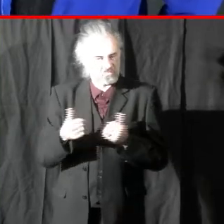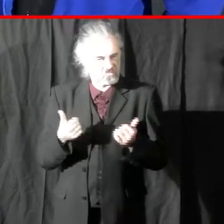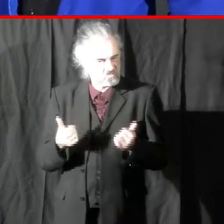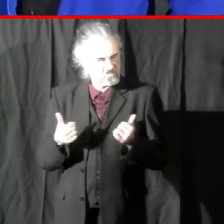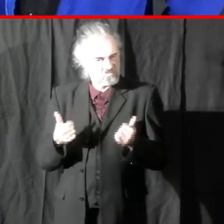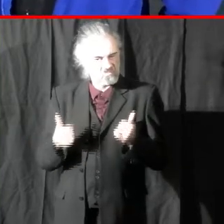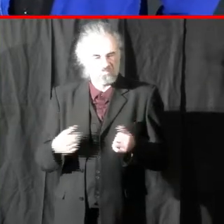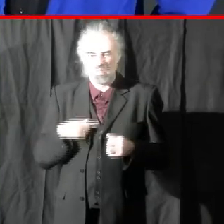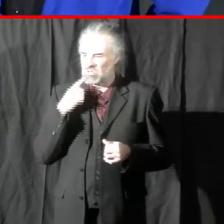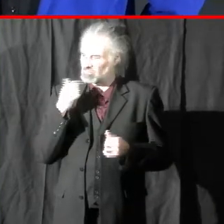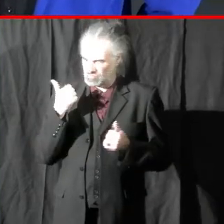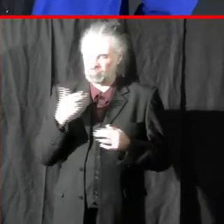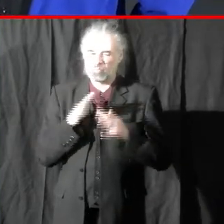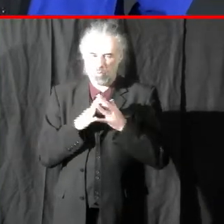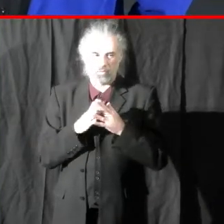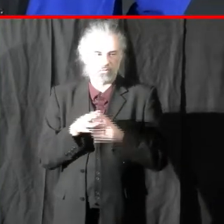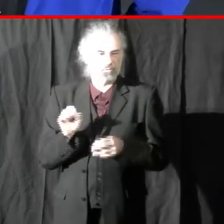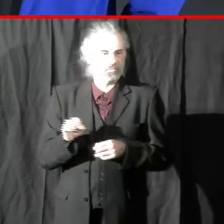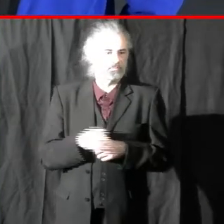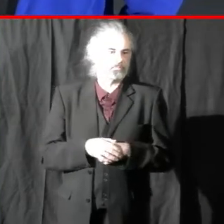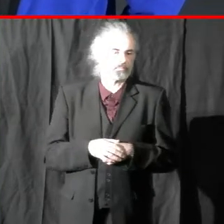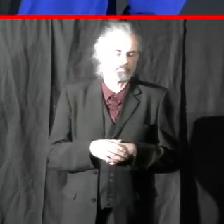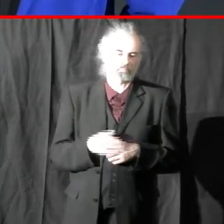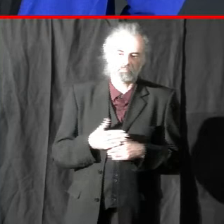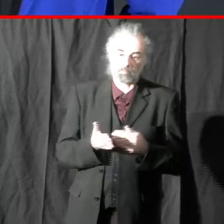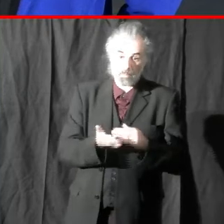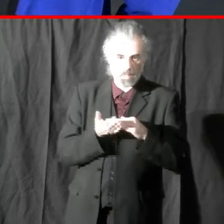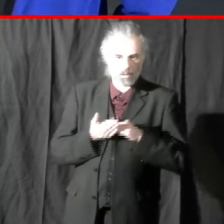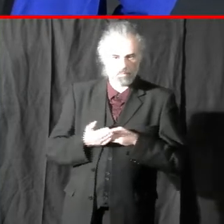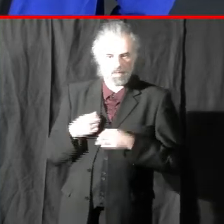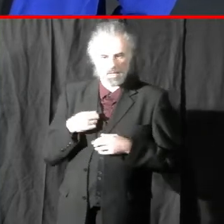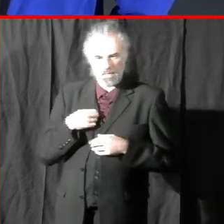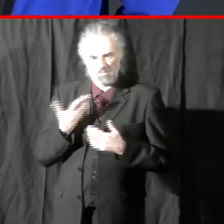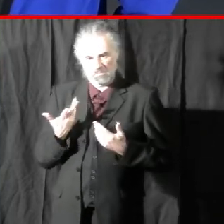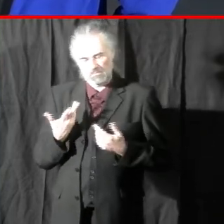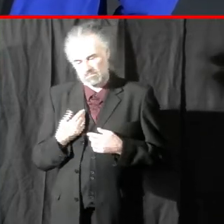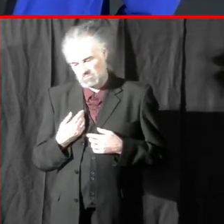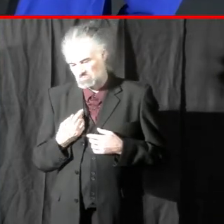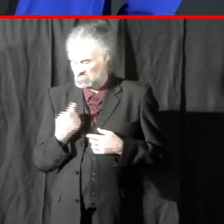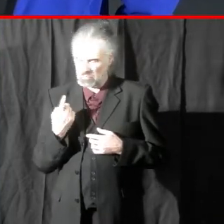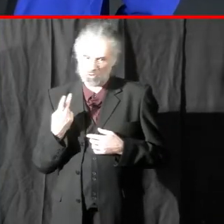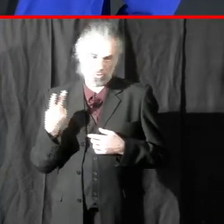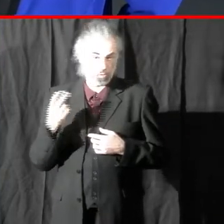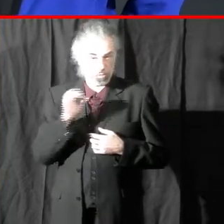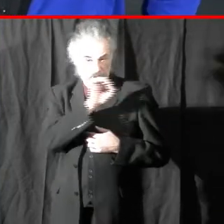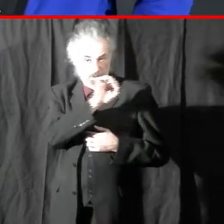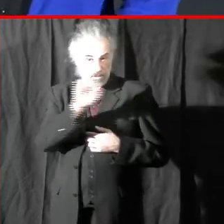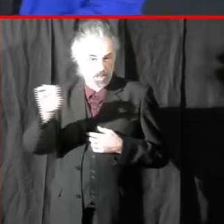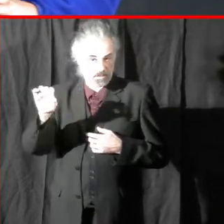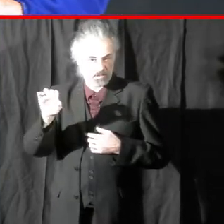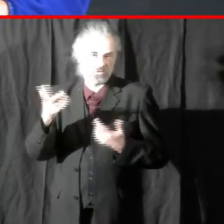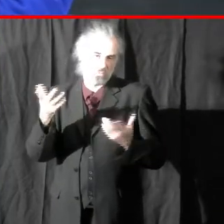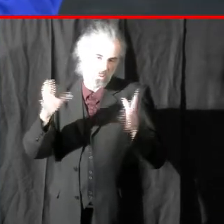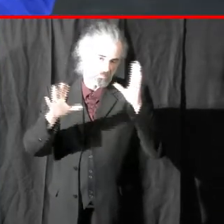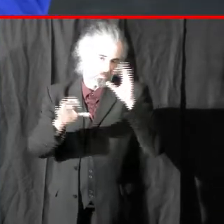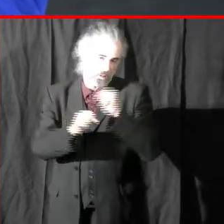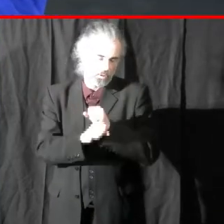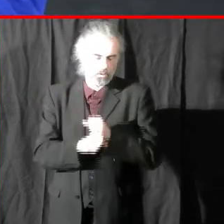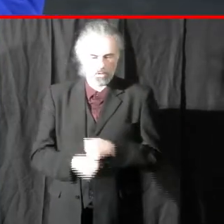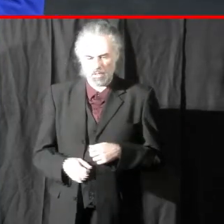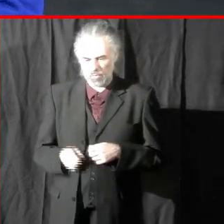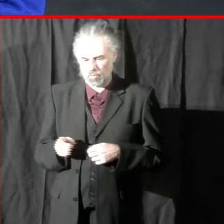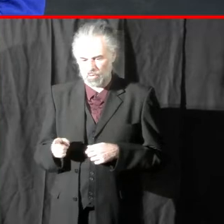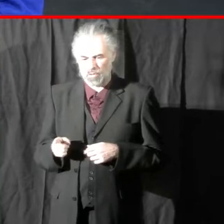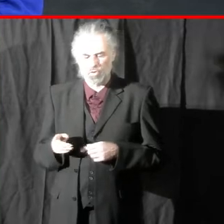Mm-hmm. Absolutely. Hey, so to help me out, could you just give me maybe a 1-2 sentence summary? So it's all about this